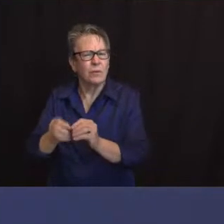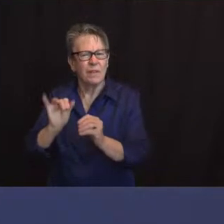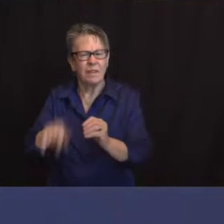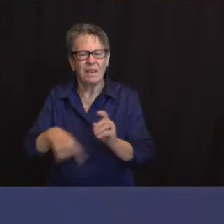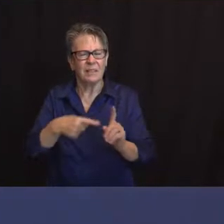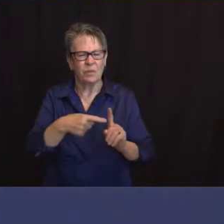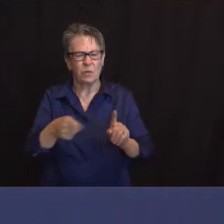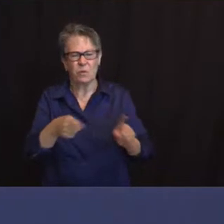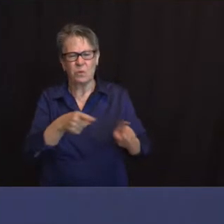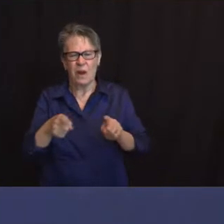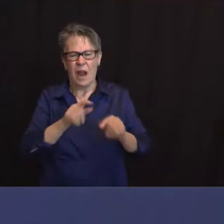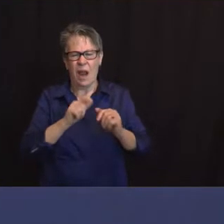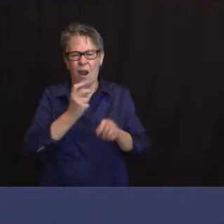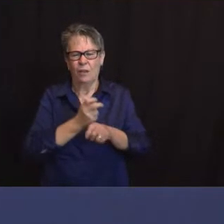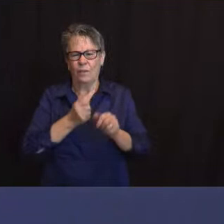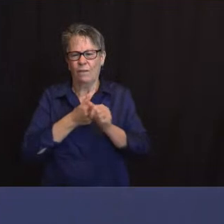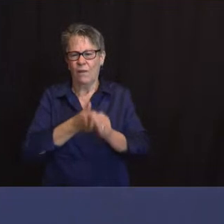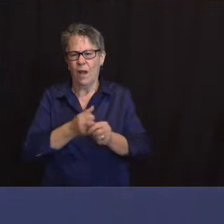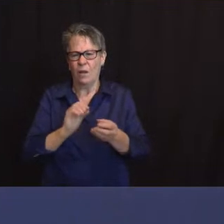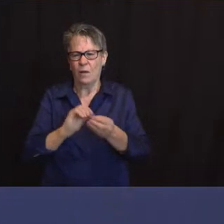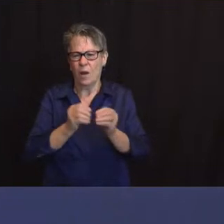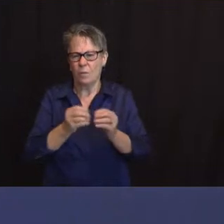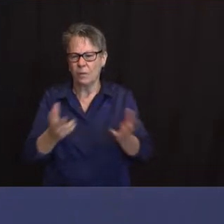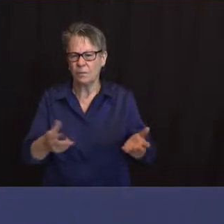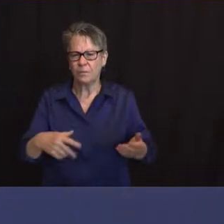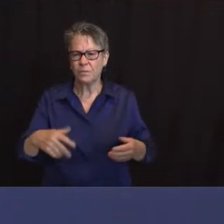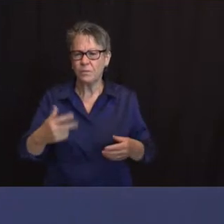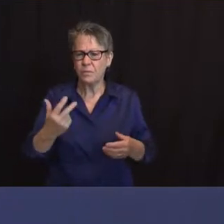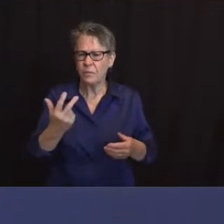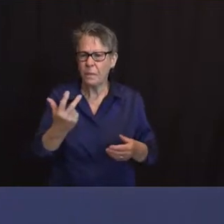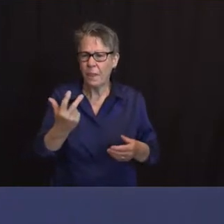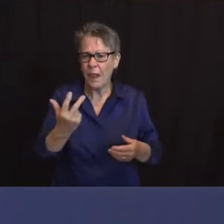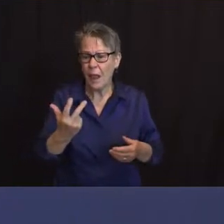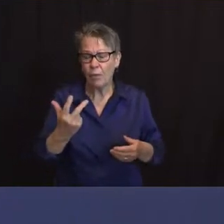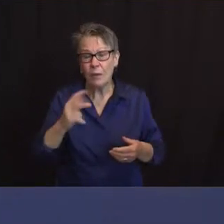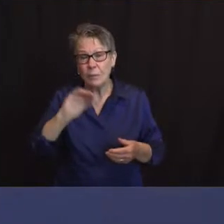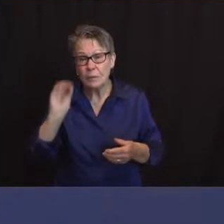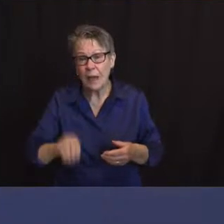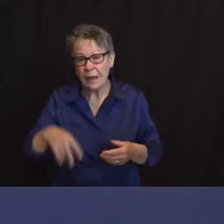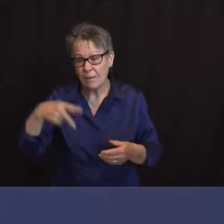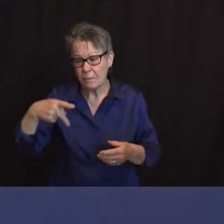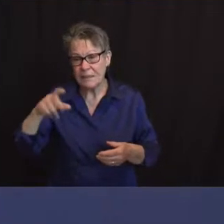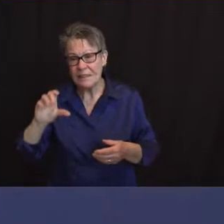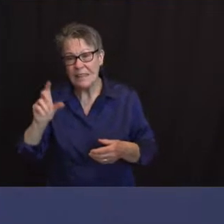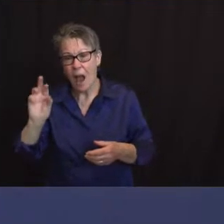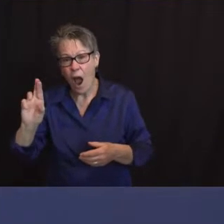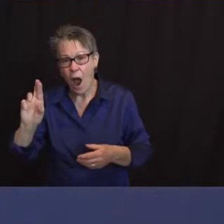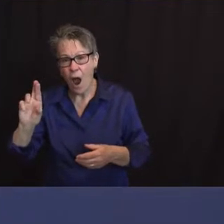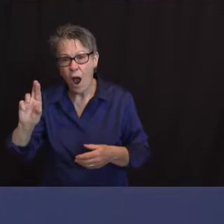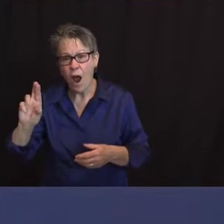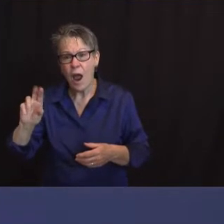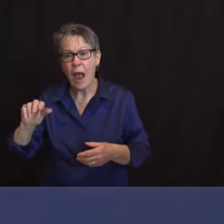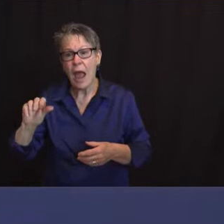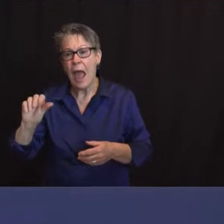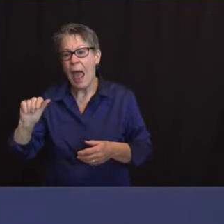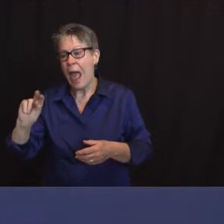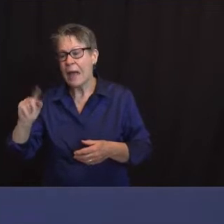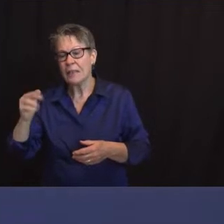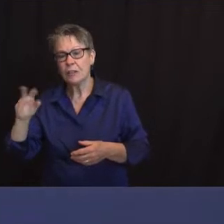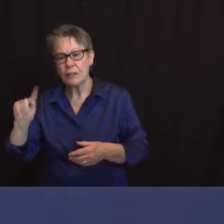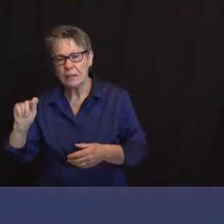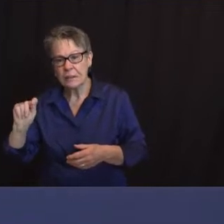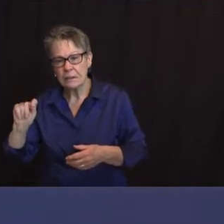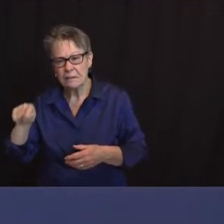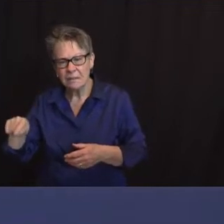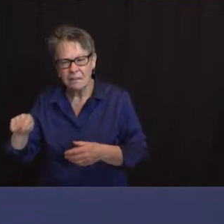the 3% PCR to antigen that you mentioned last week, and cases coming in from out of state, can the residents be confident that they're receiving